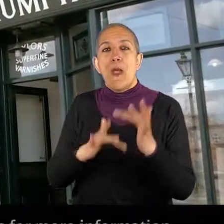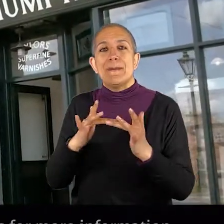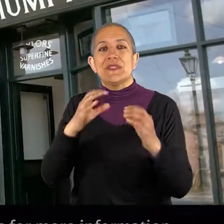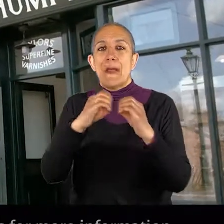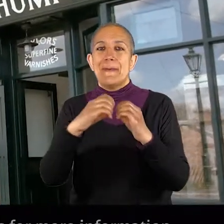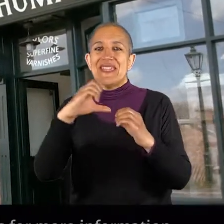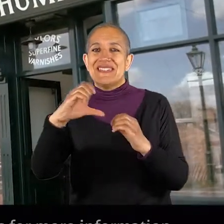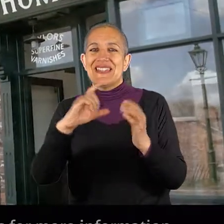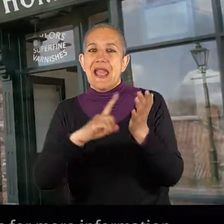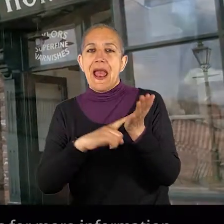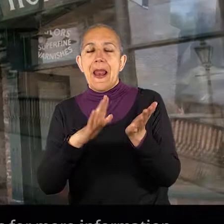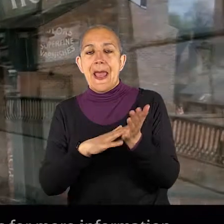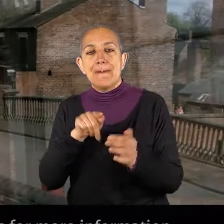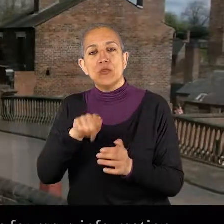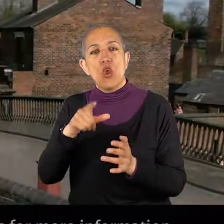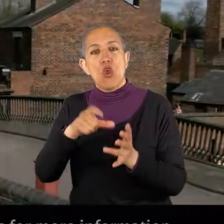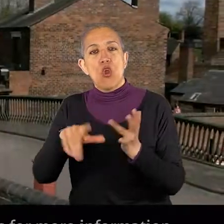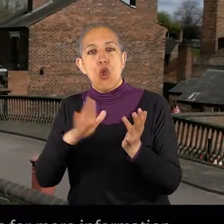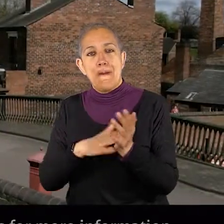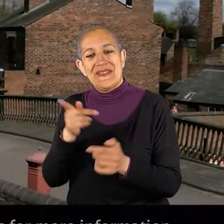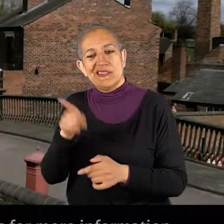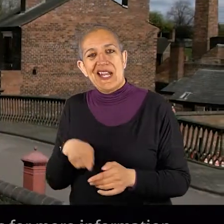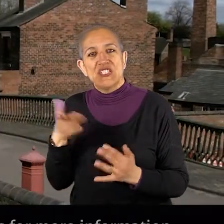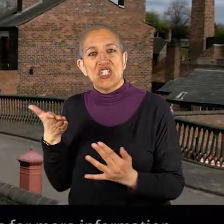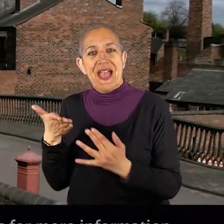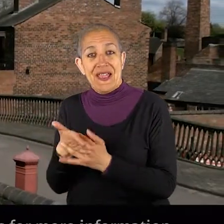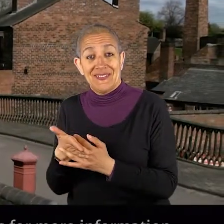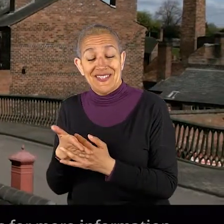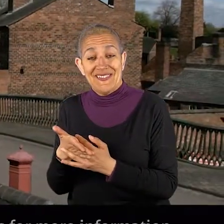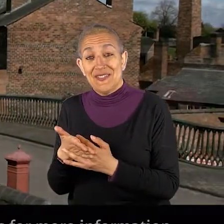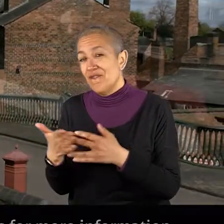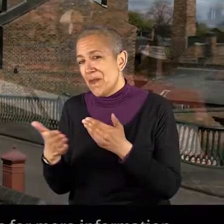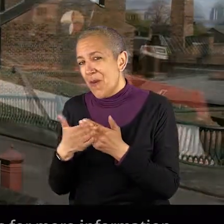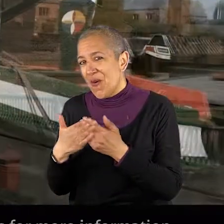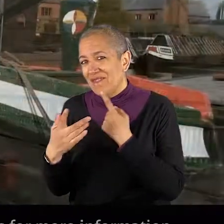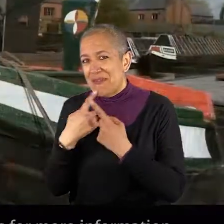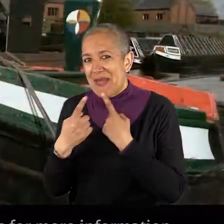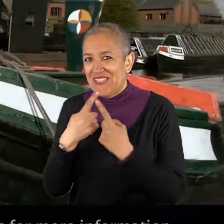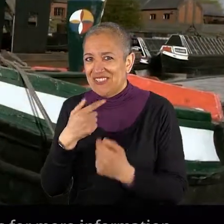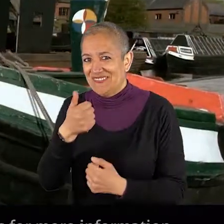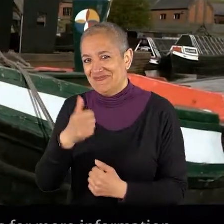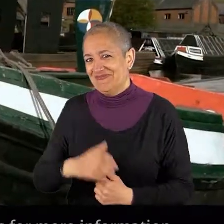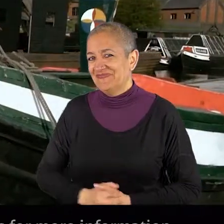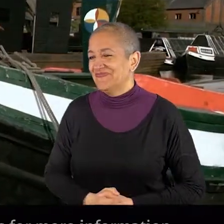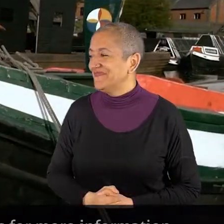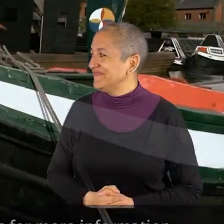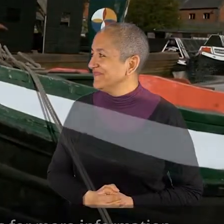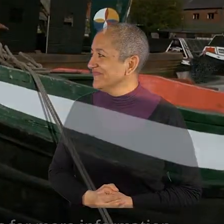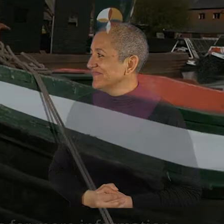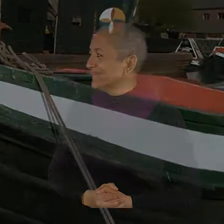website at bclm.com/access for more information.